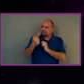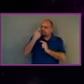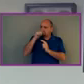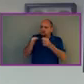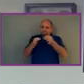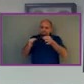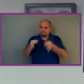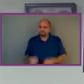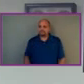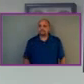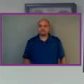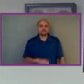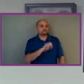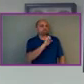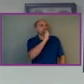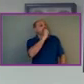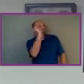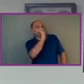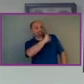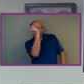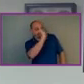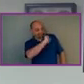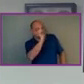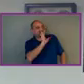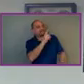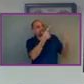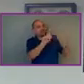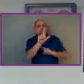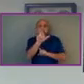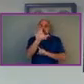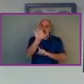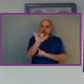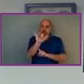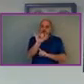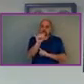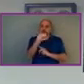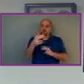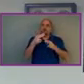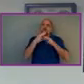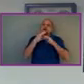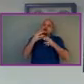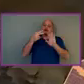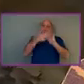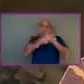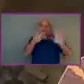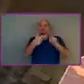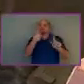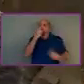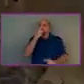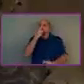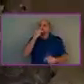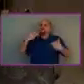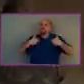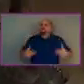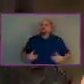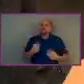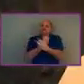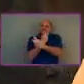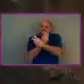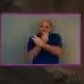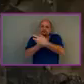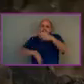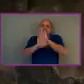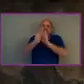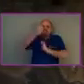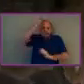Yeah, it absolutely does. Lucy is named after the hominin skeleton fossil that was discovered in Ethiopia by